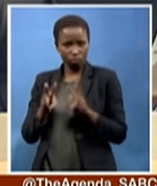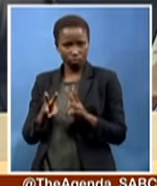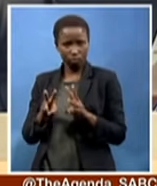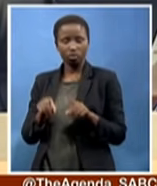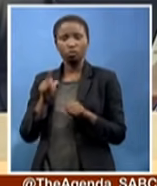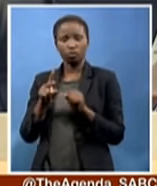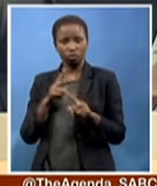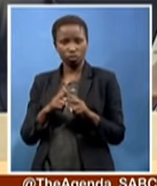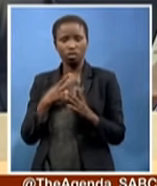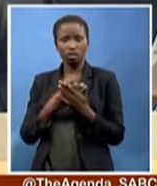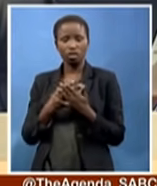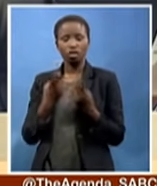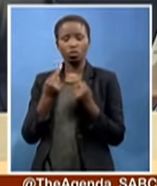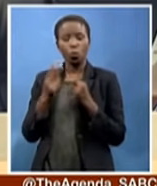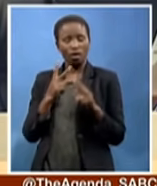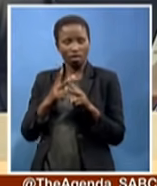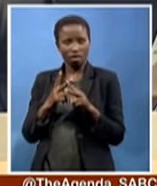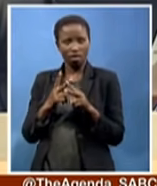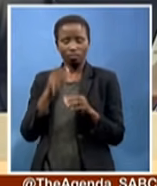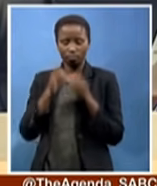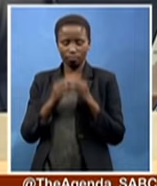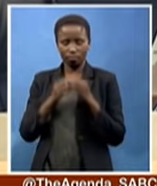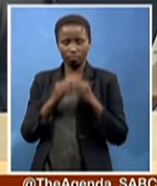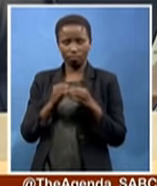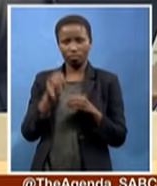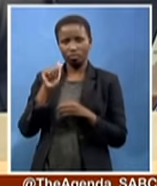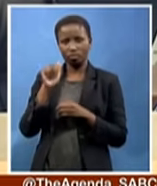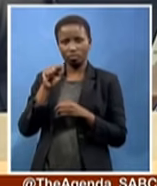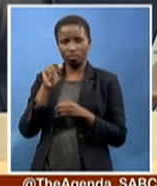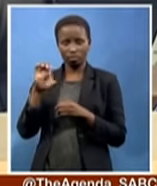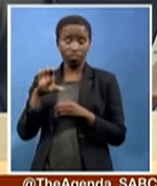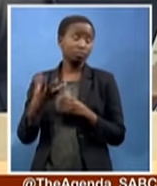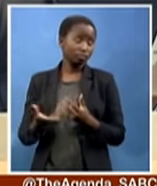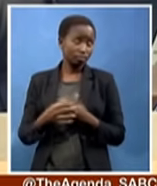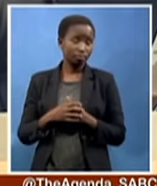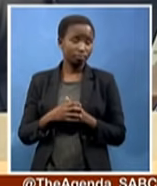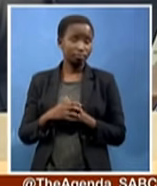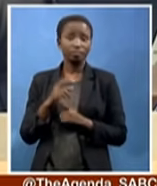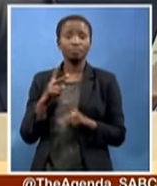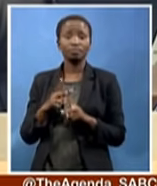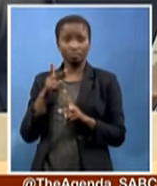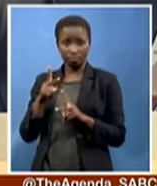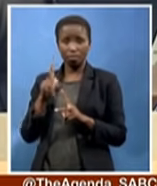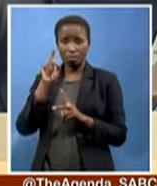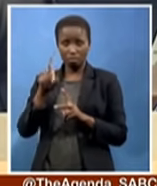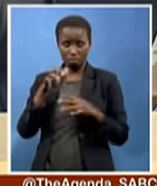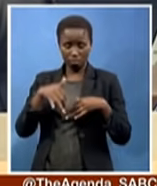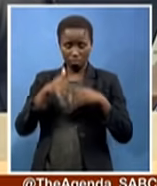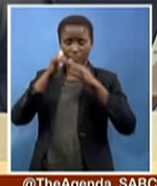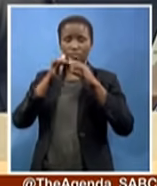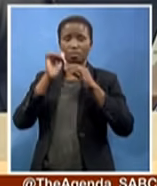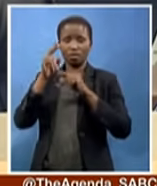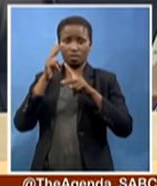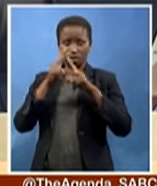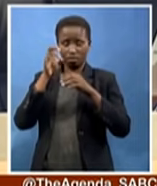Now, following the 54th National Conference and in line with its resolution, the ANC embarked upon a process